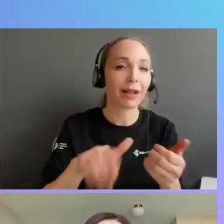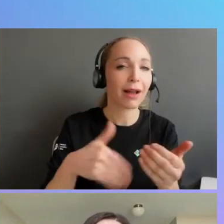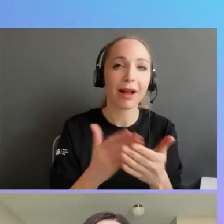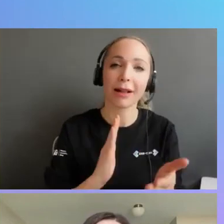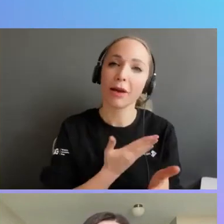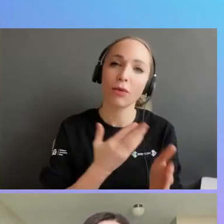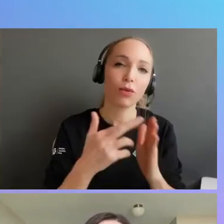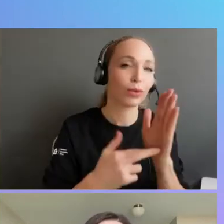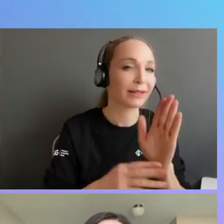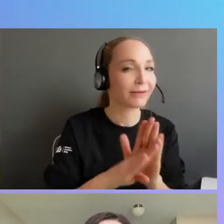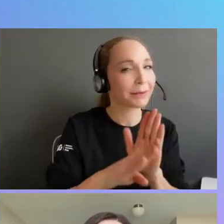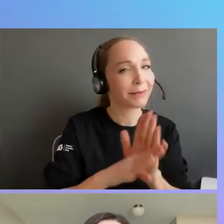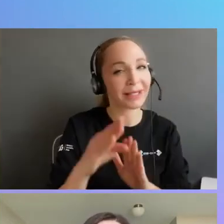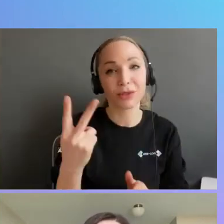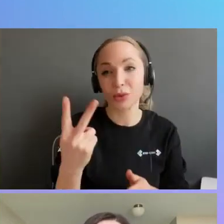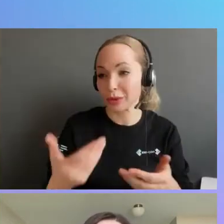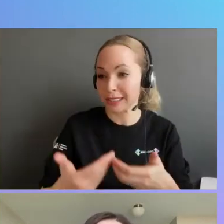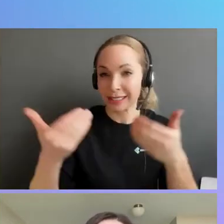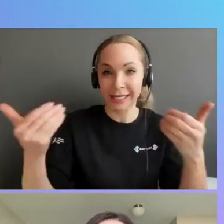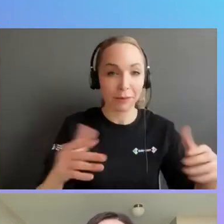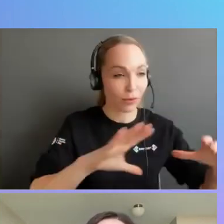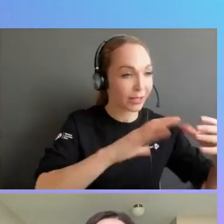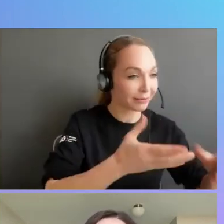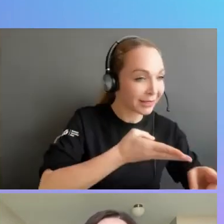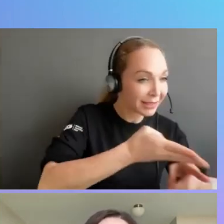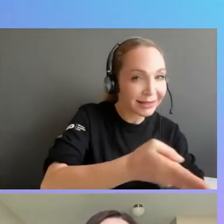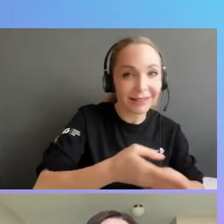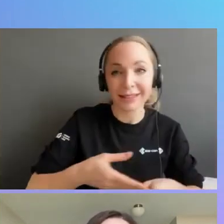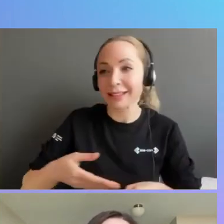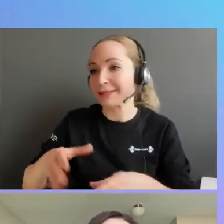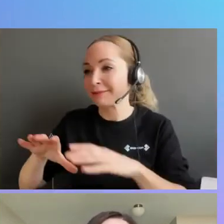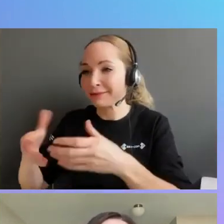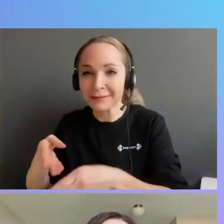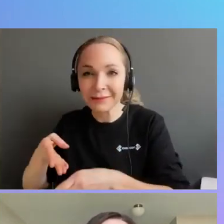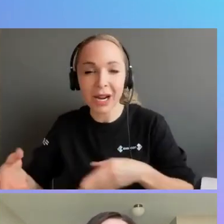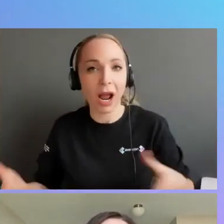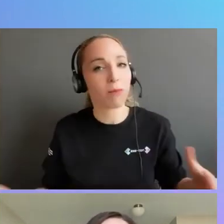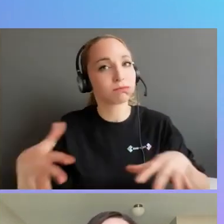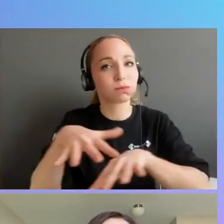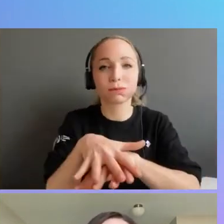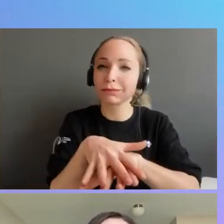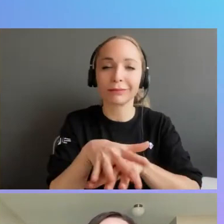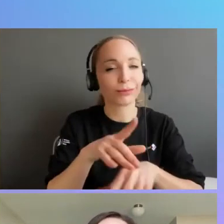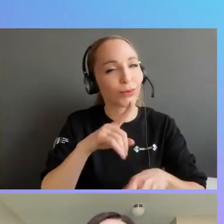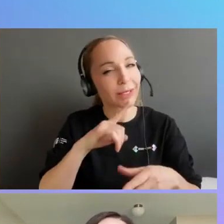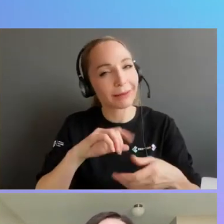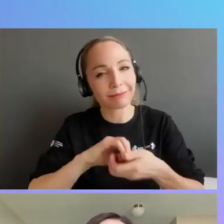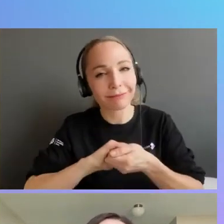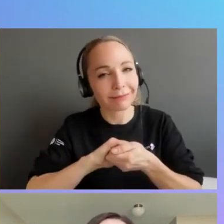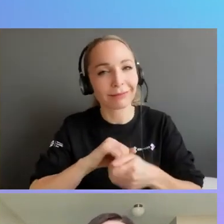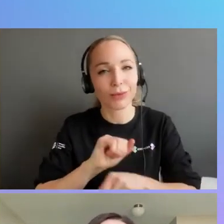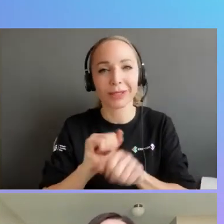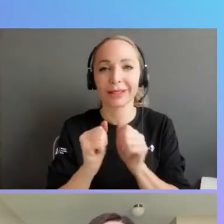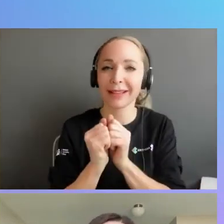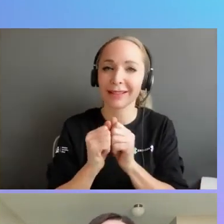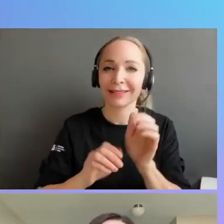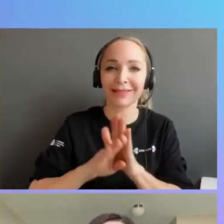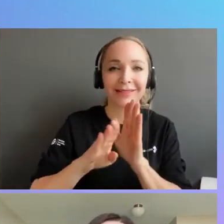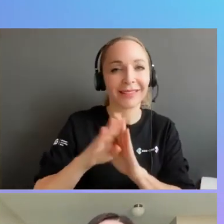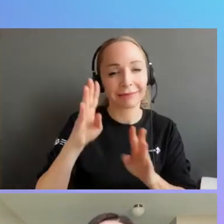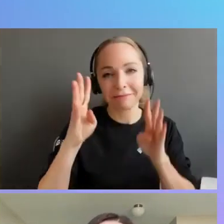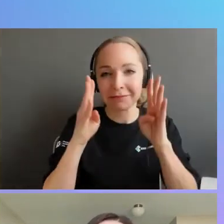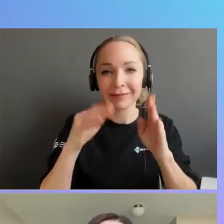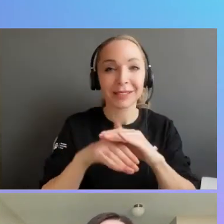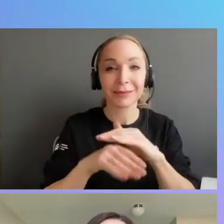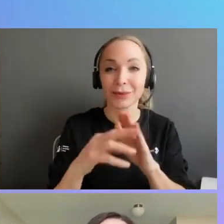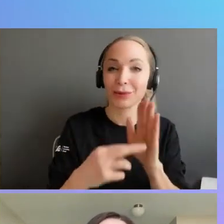completely separate areas of expertise coming together to create really good mobile accessibility testing rules. We do look at best practices from